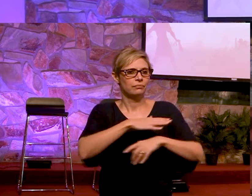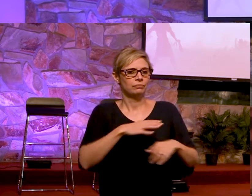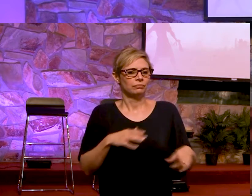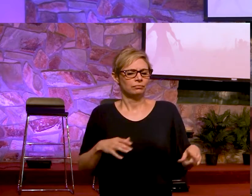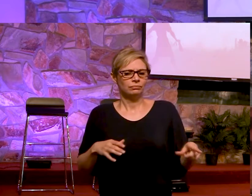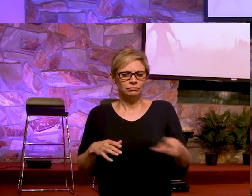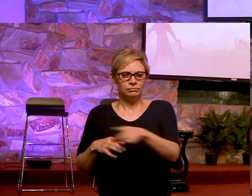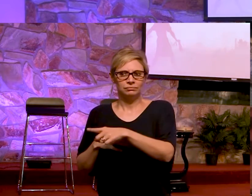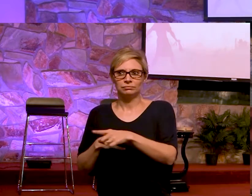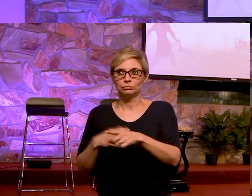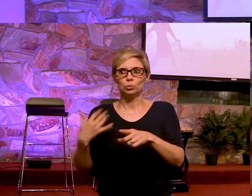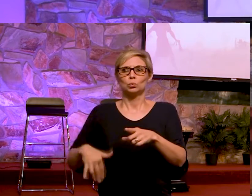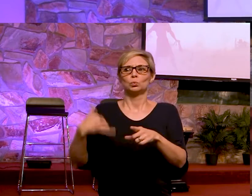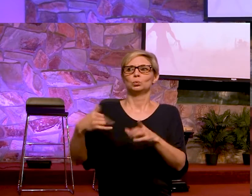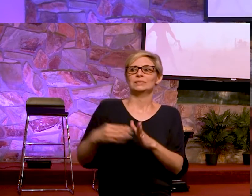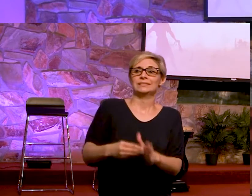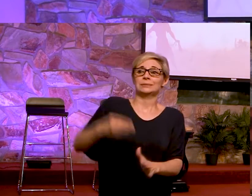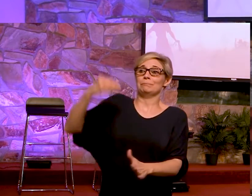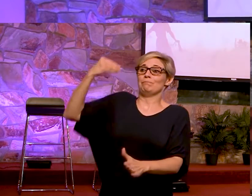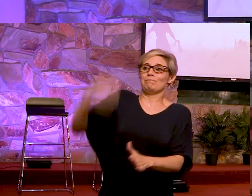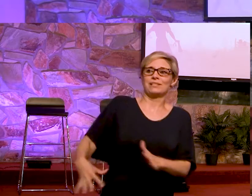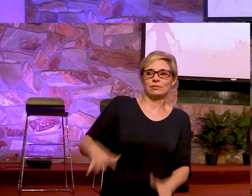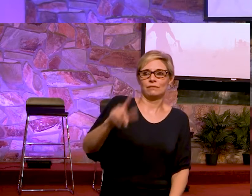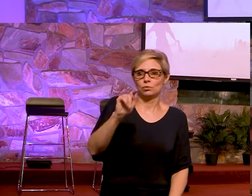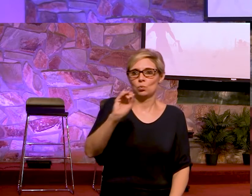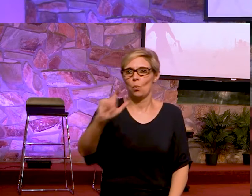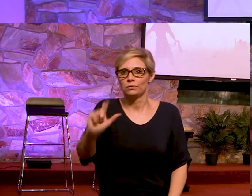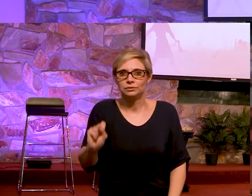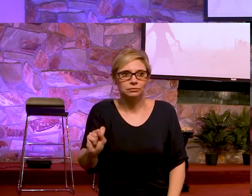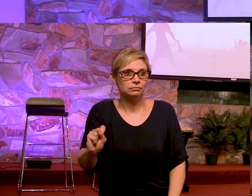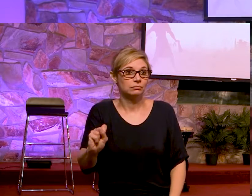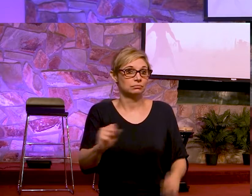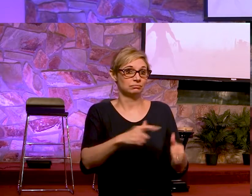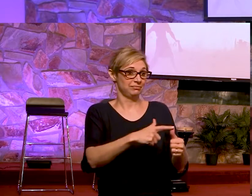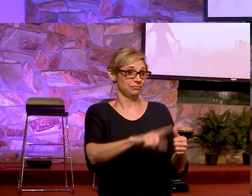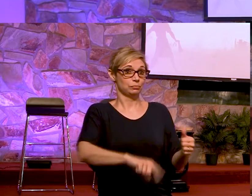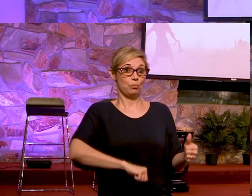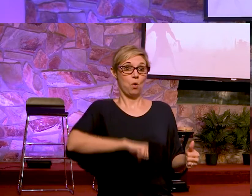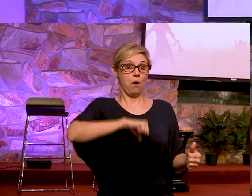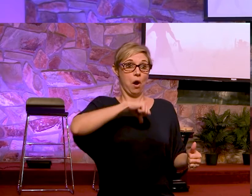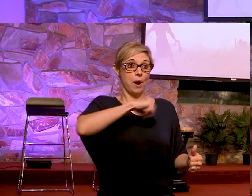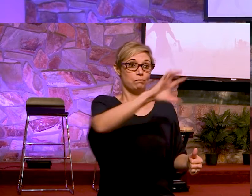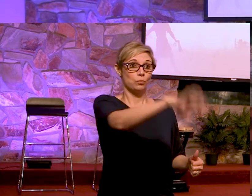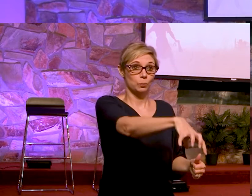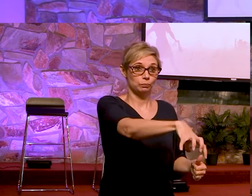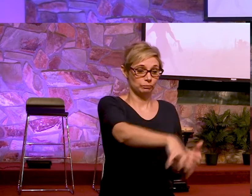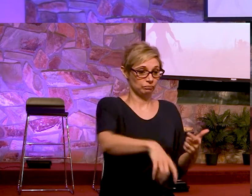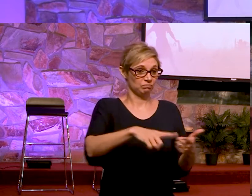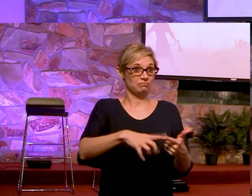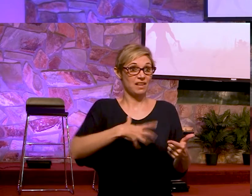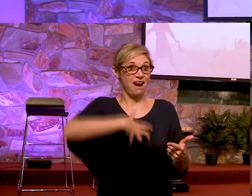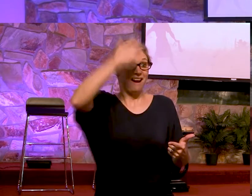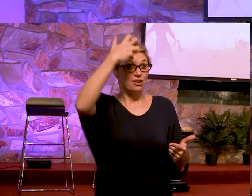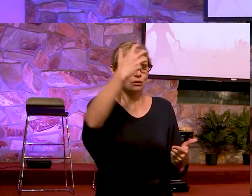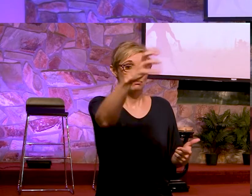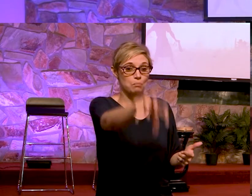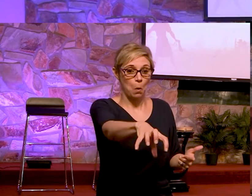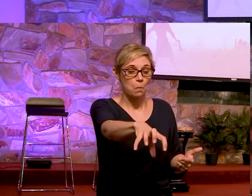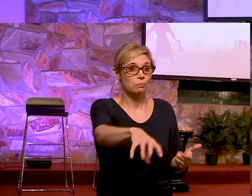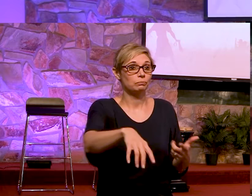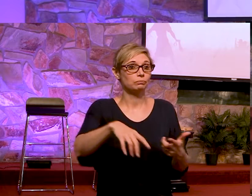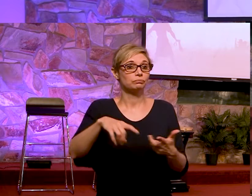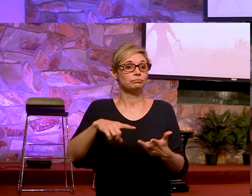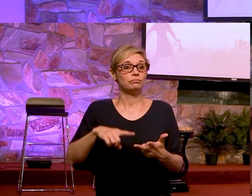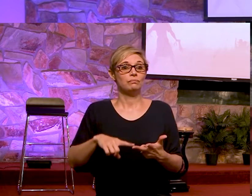quite pricey and expensive. There was pride, there was anger,